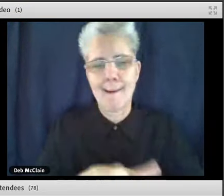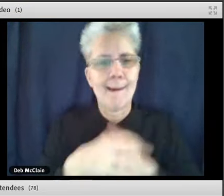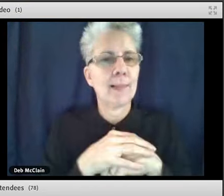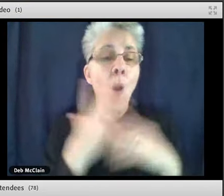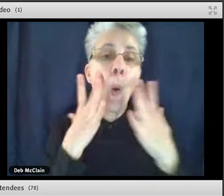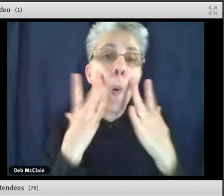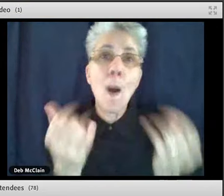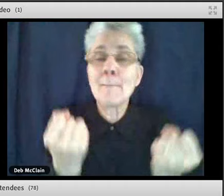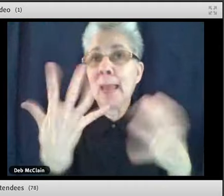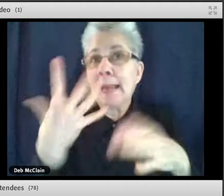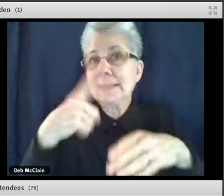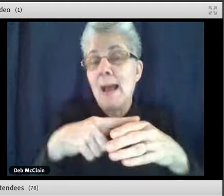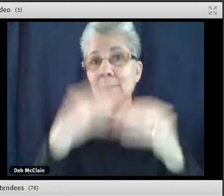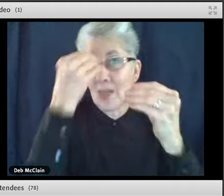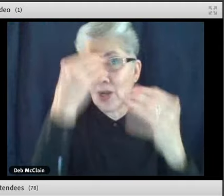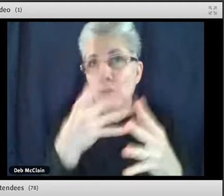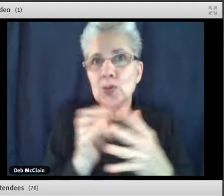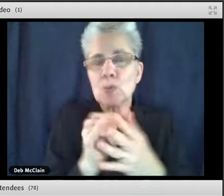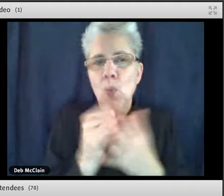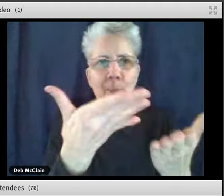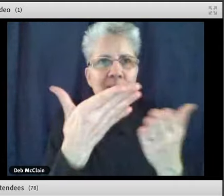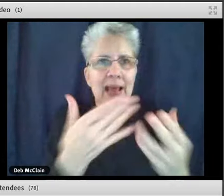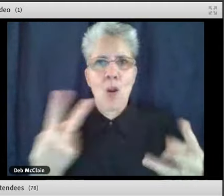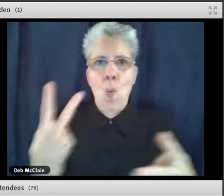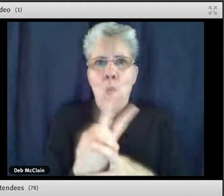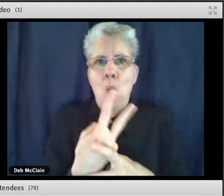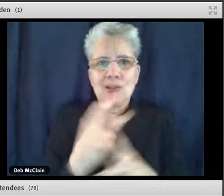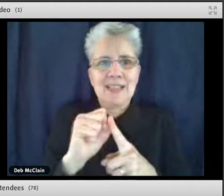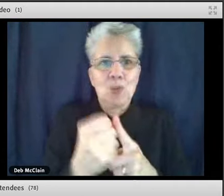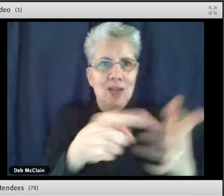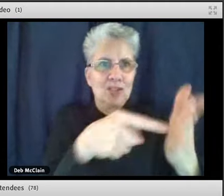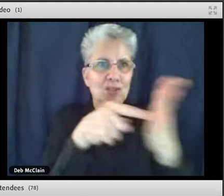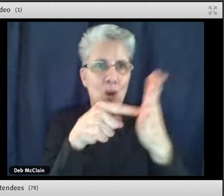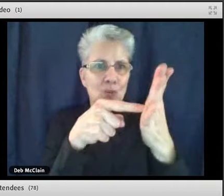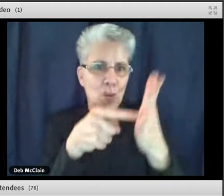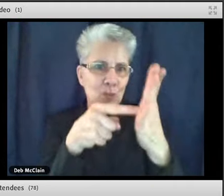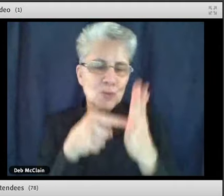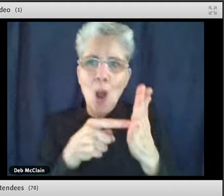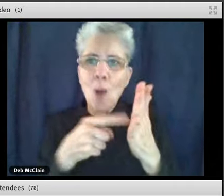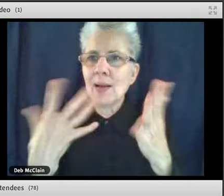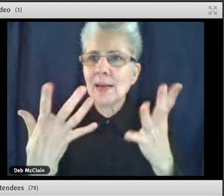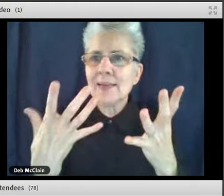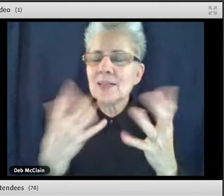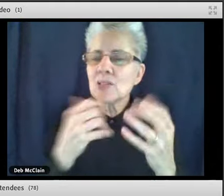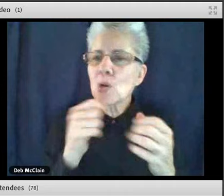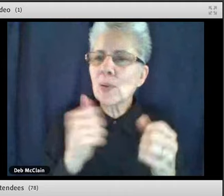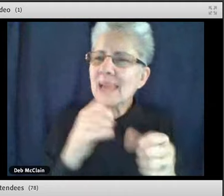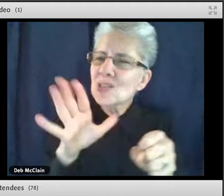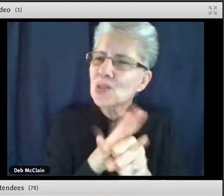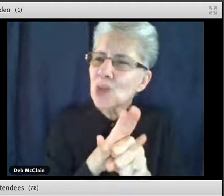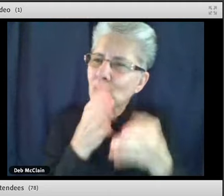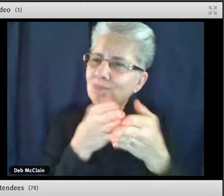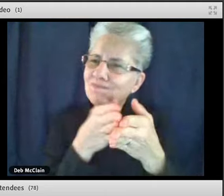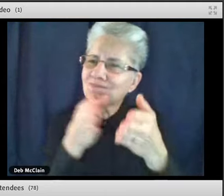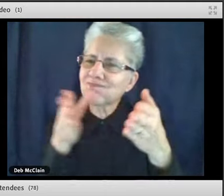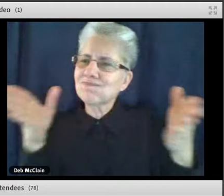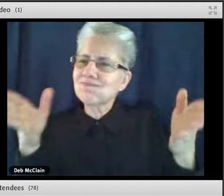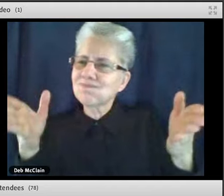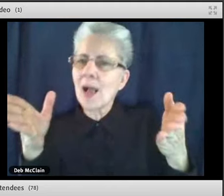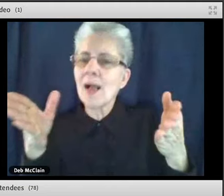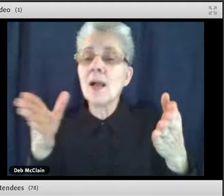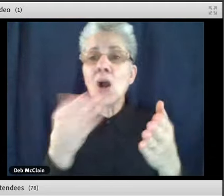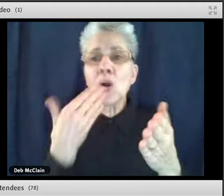hoax. What are the trusted sites? And I'll summarize those for you in a minute. Knowing the facts, like